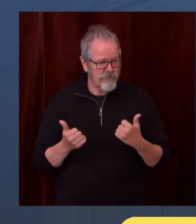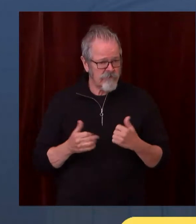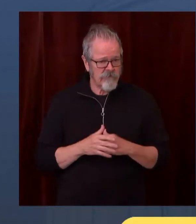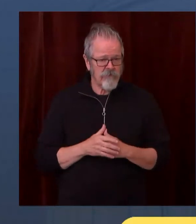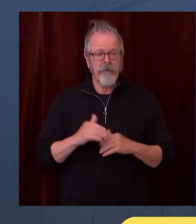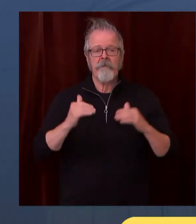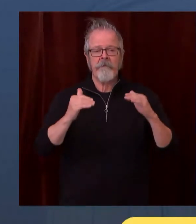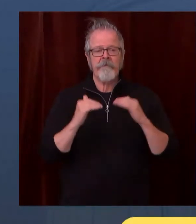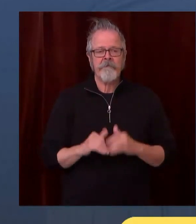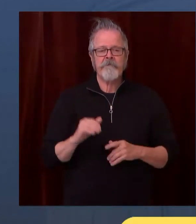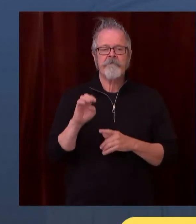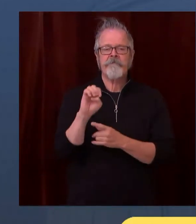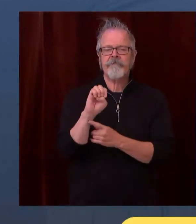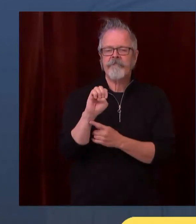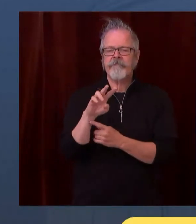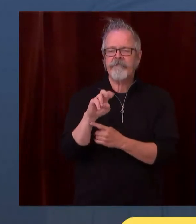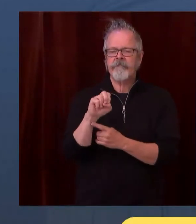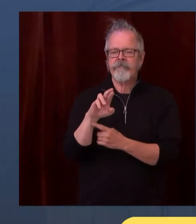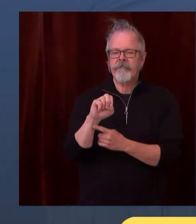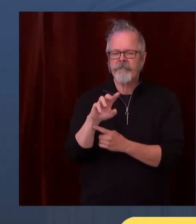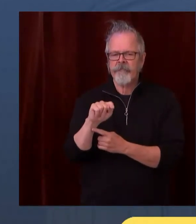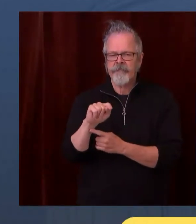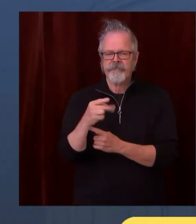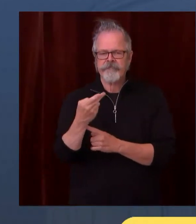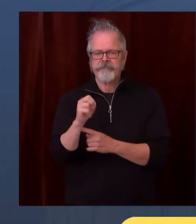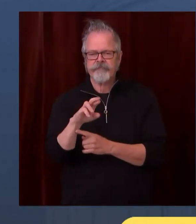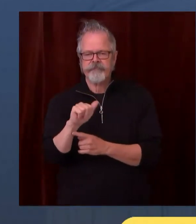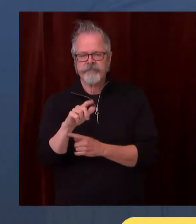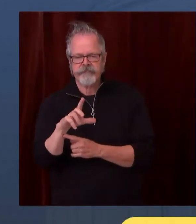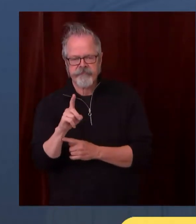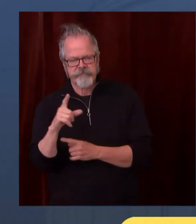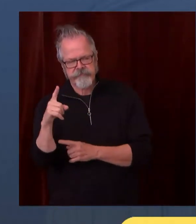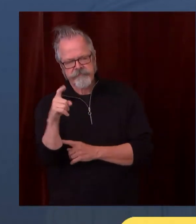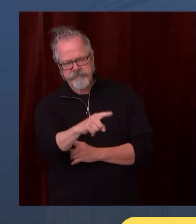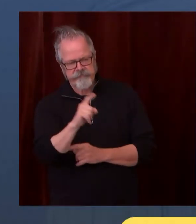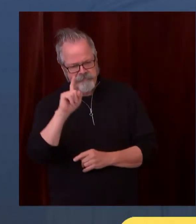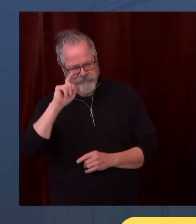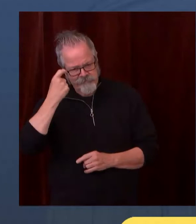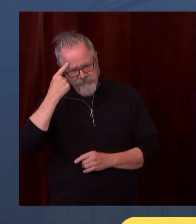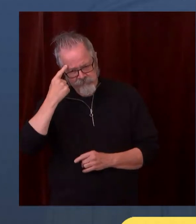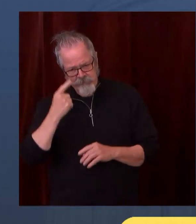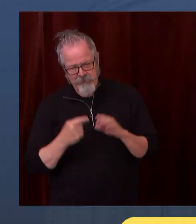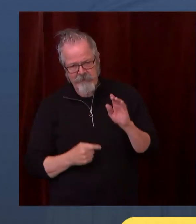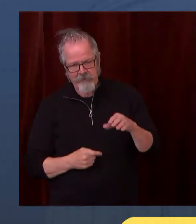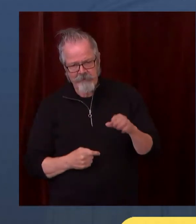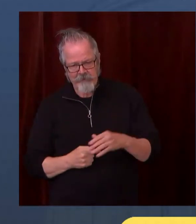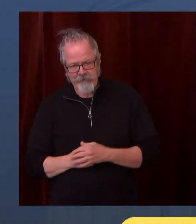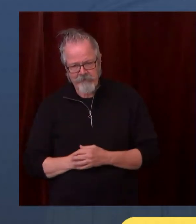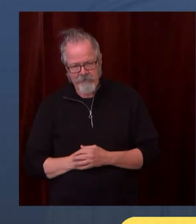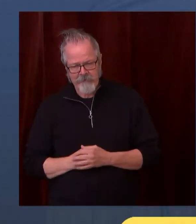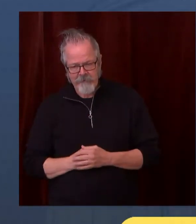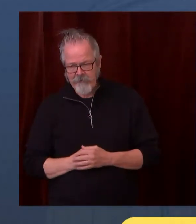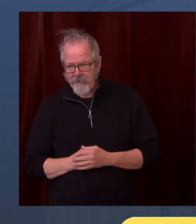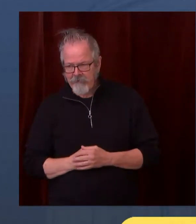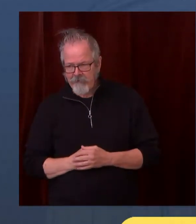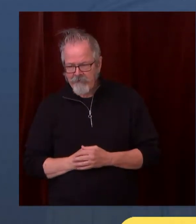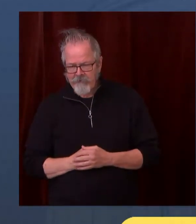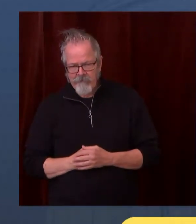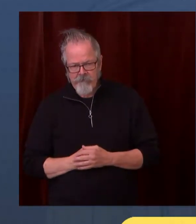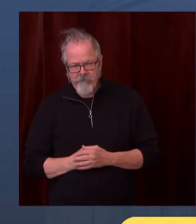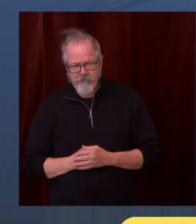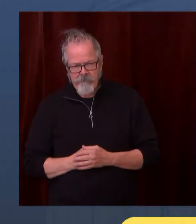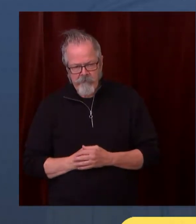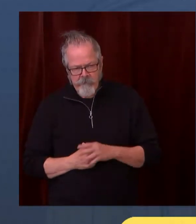Governor and Secretary Wiesman, a few weeks ago, for a few weeks now, Secretary Wiesman has been telling us that the